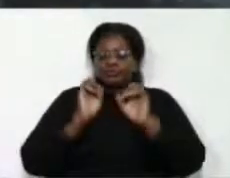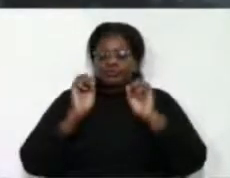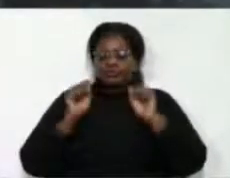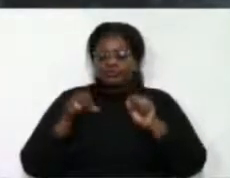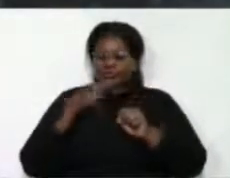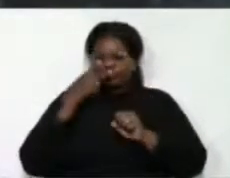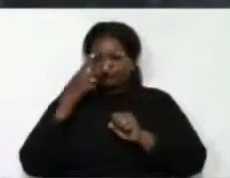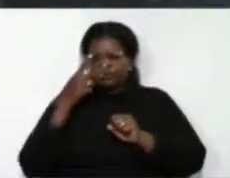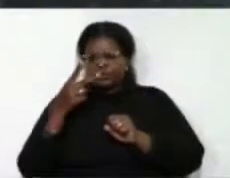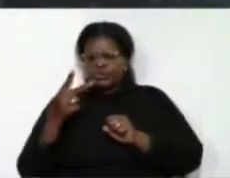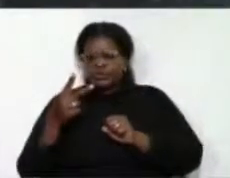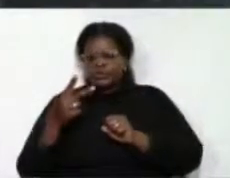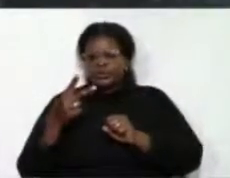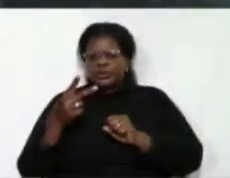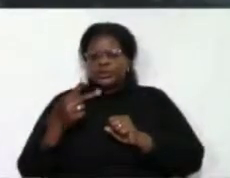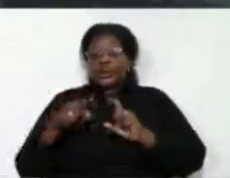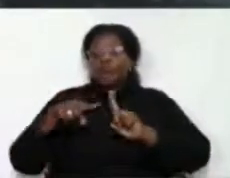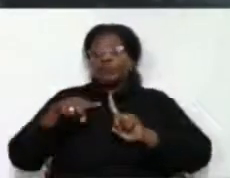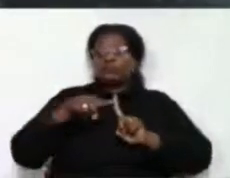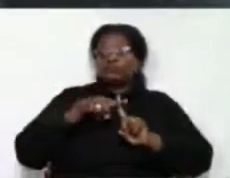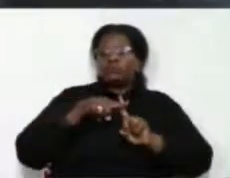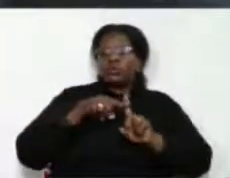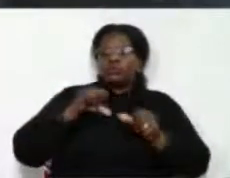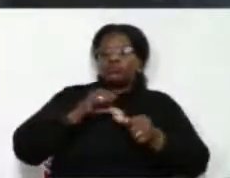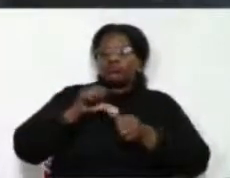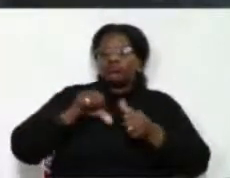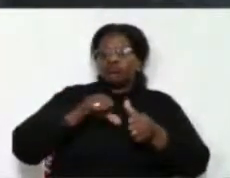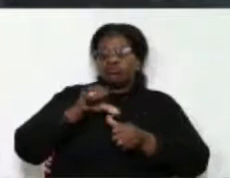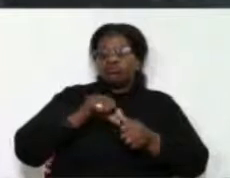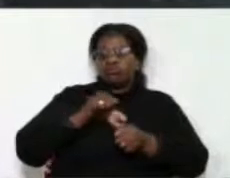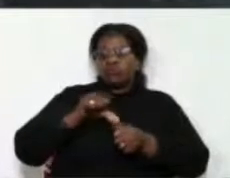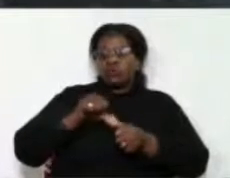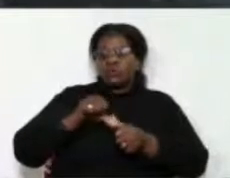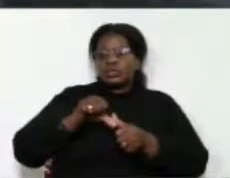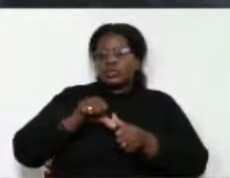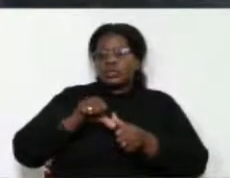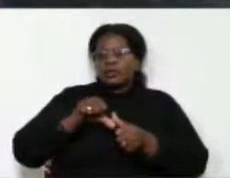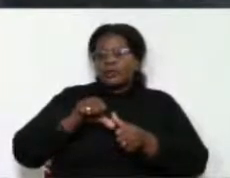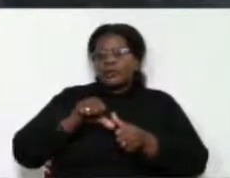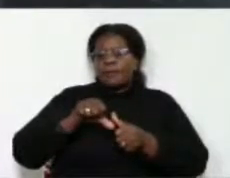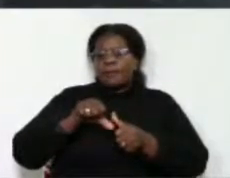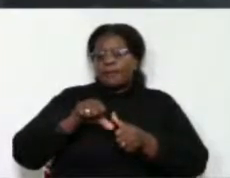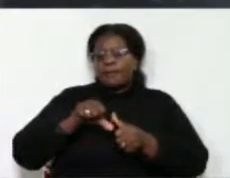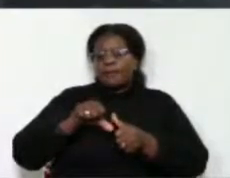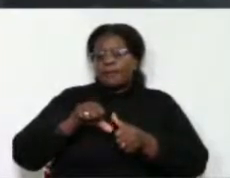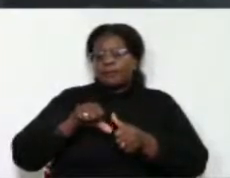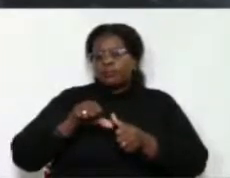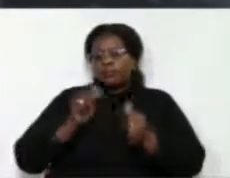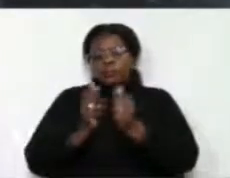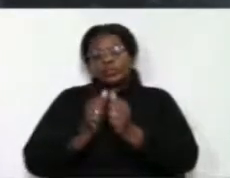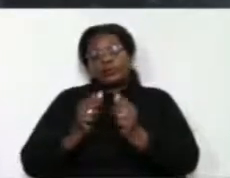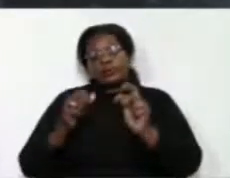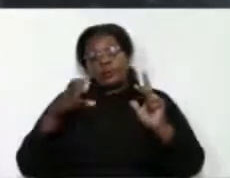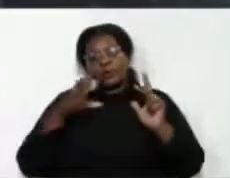positive social impact and benefit your community. To sign up,